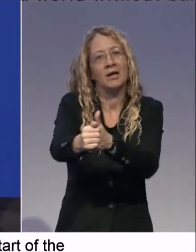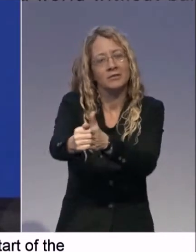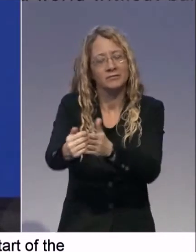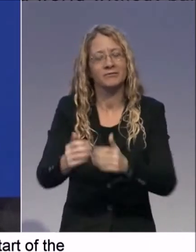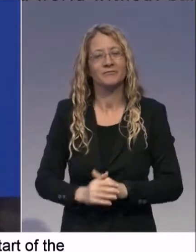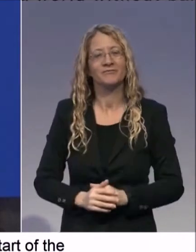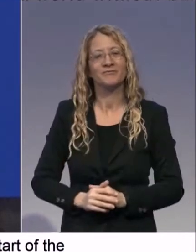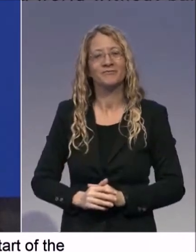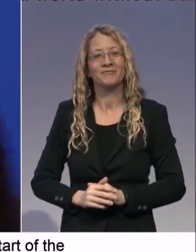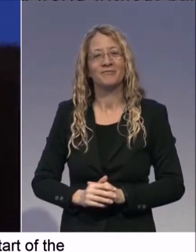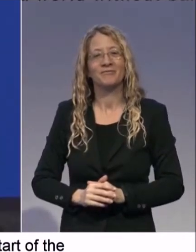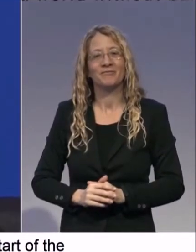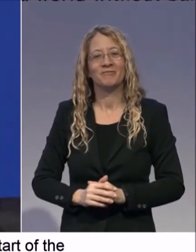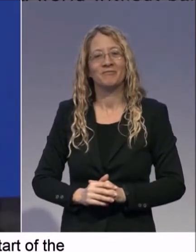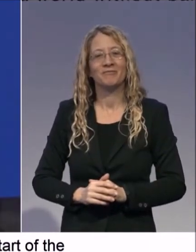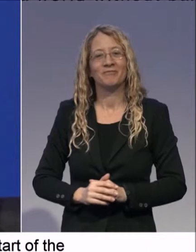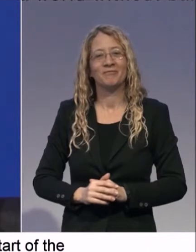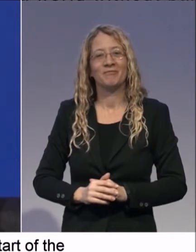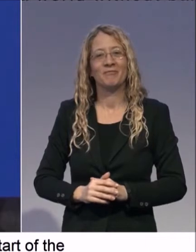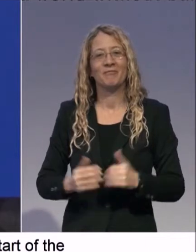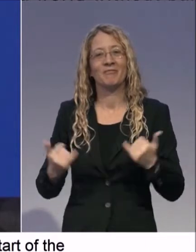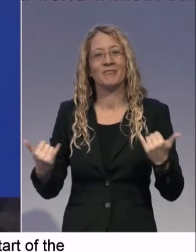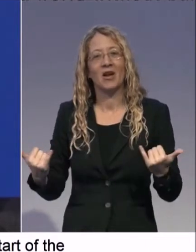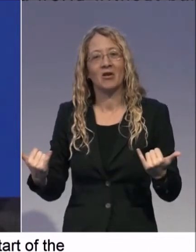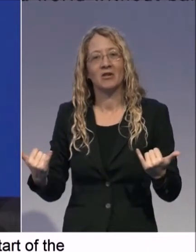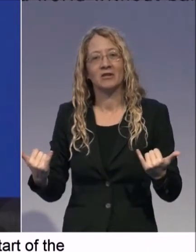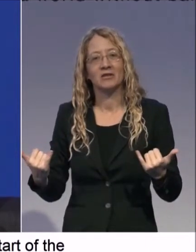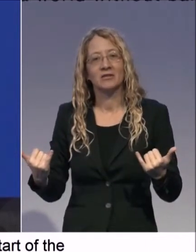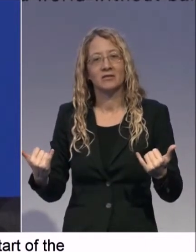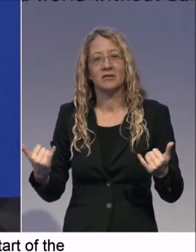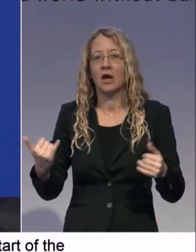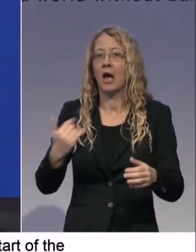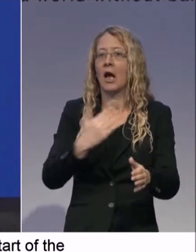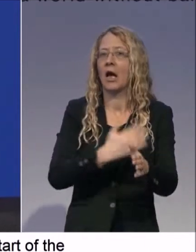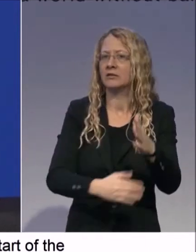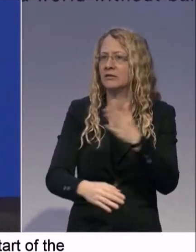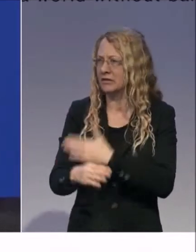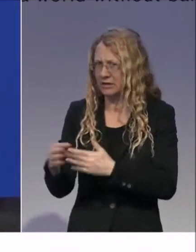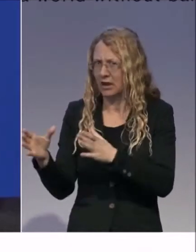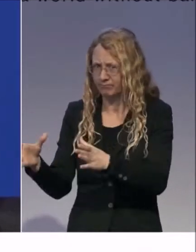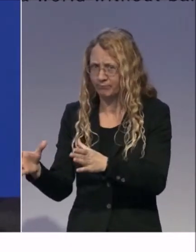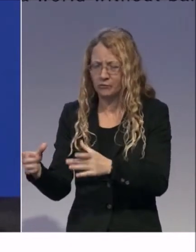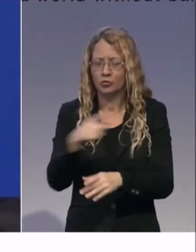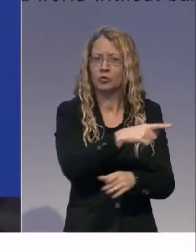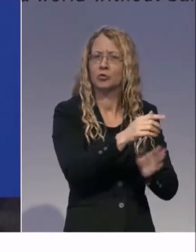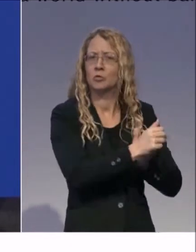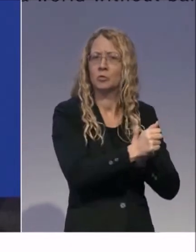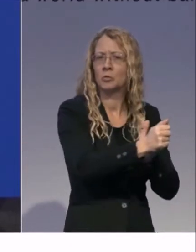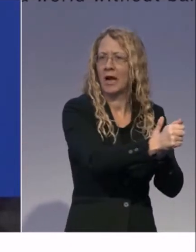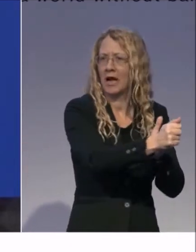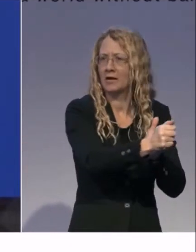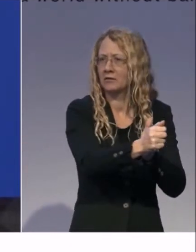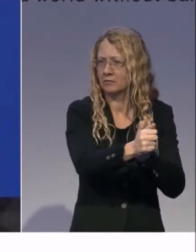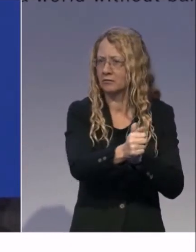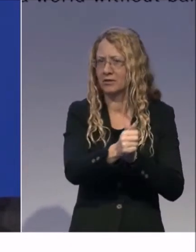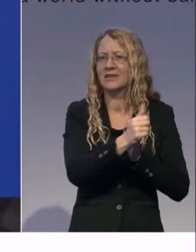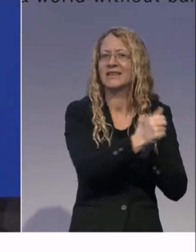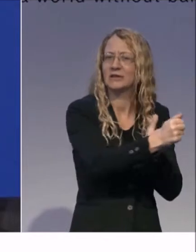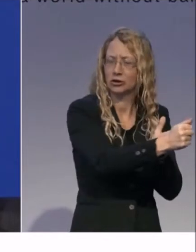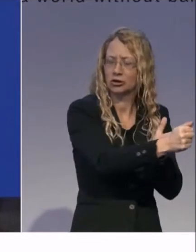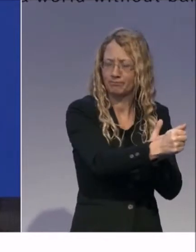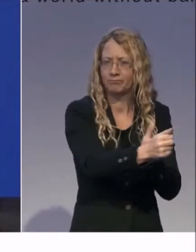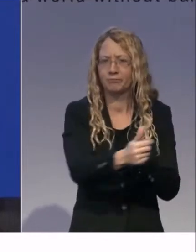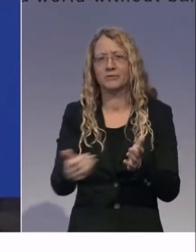leadership at the very beginning of this conference. And I'm glad to have such a distinguished but also